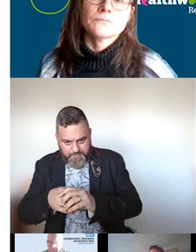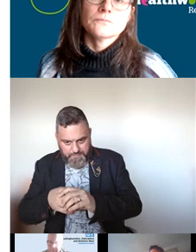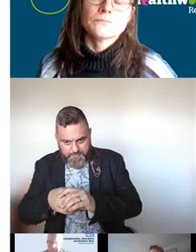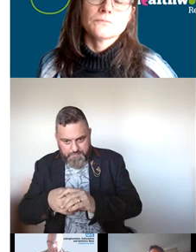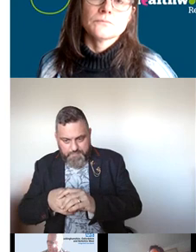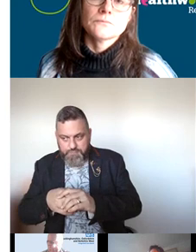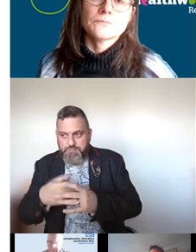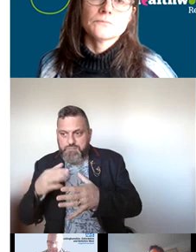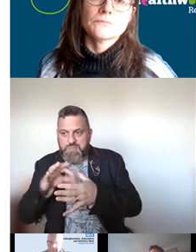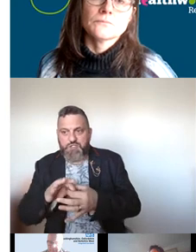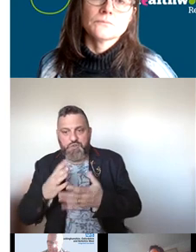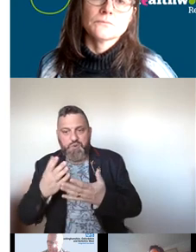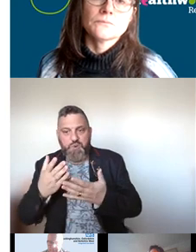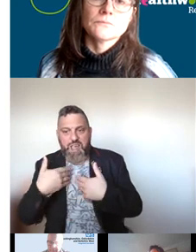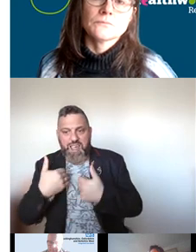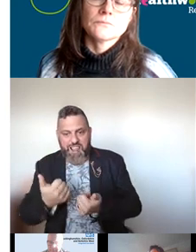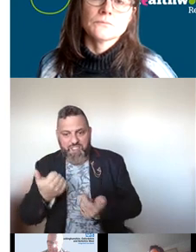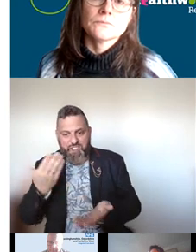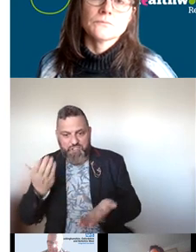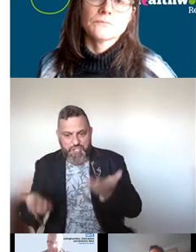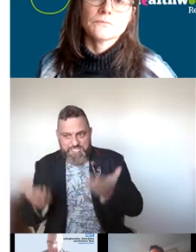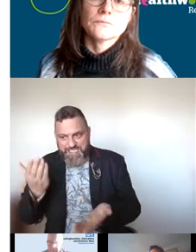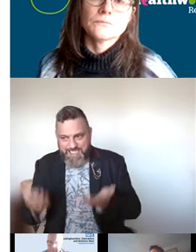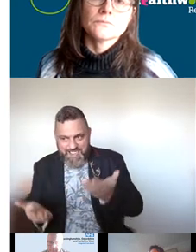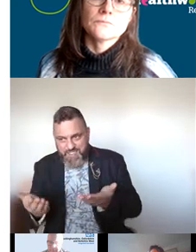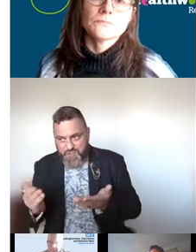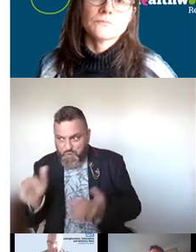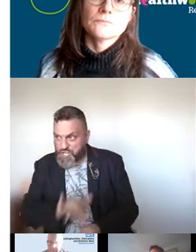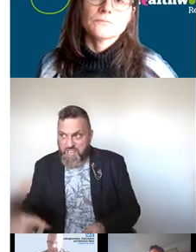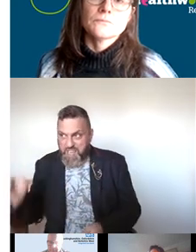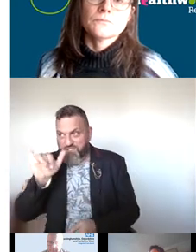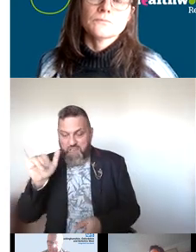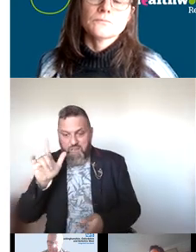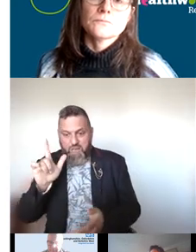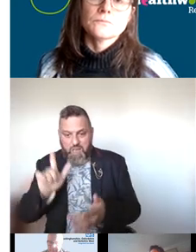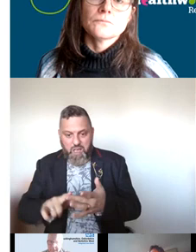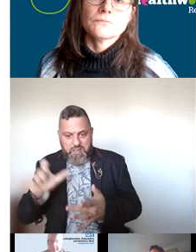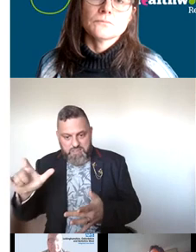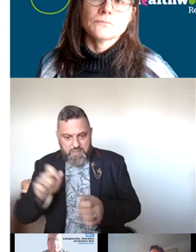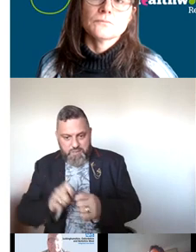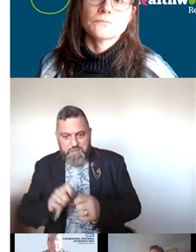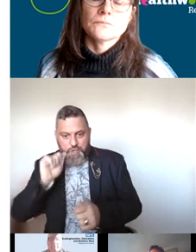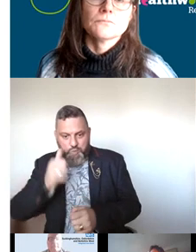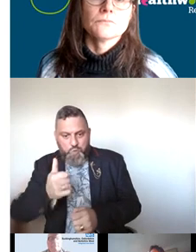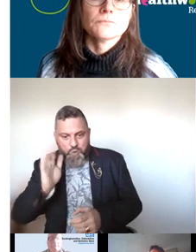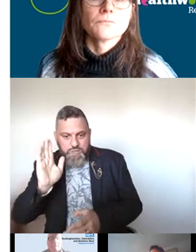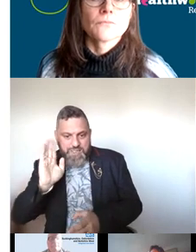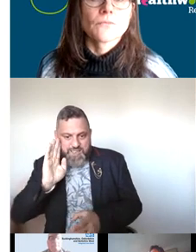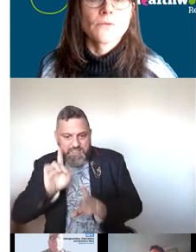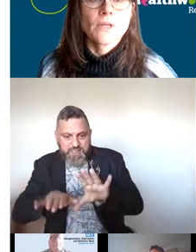justice. So I think whichever ICB board you sat in, you would hear those conversations.